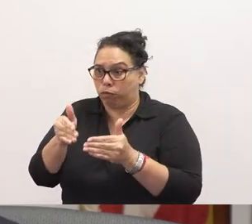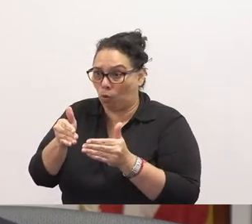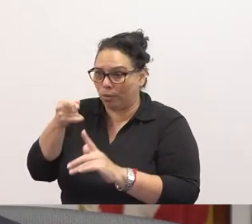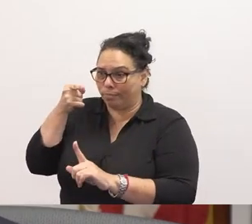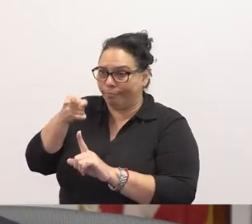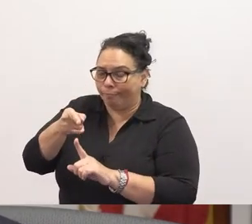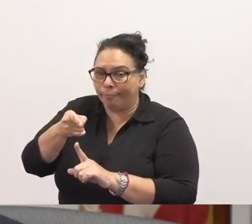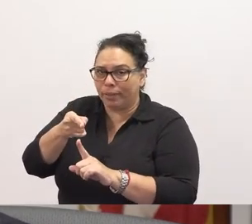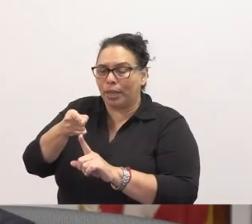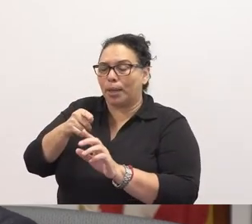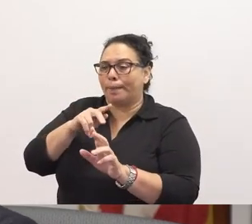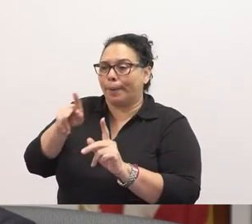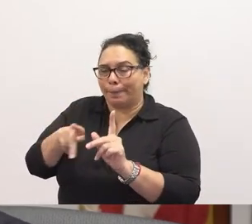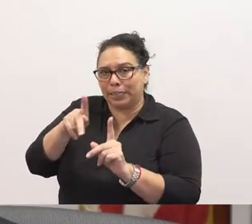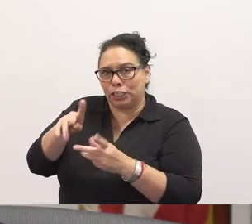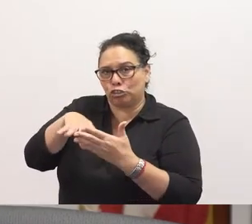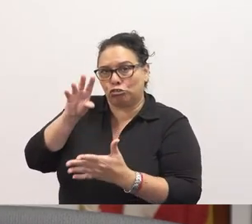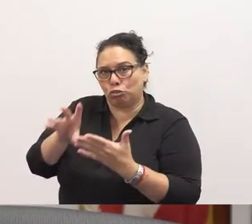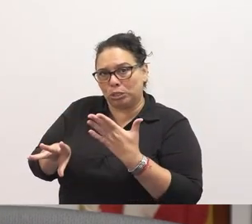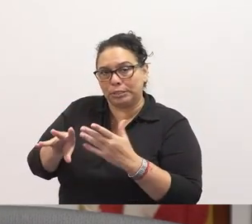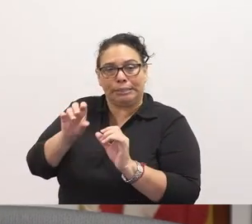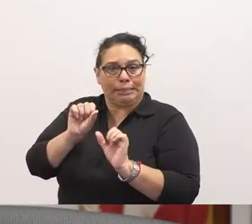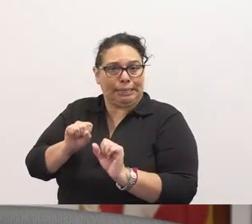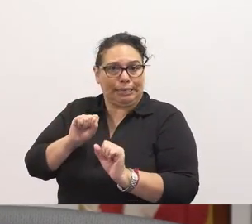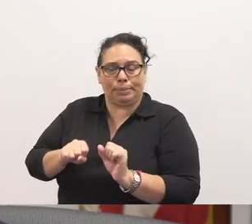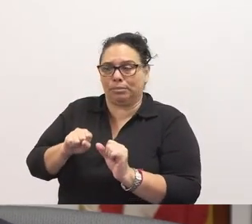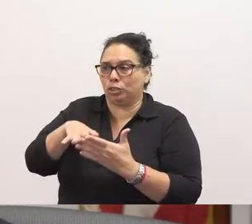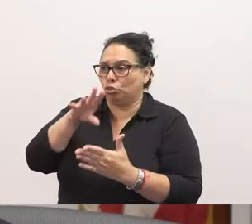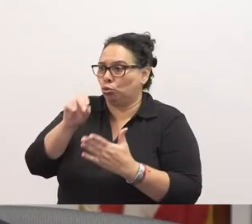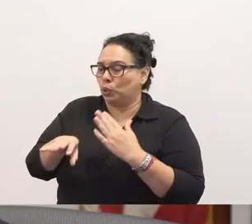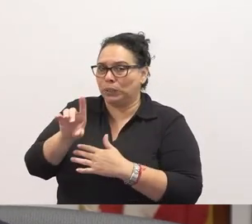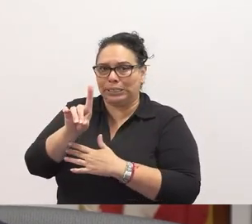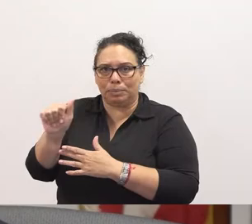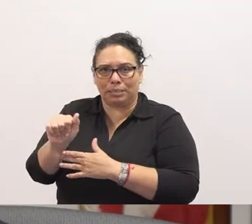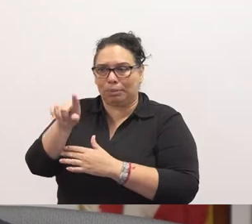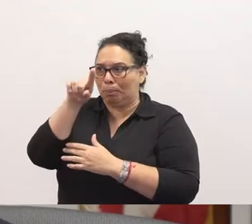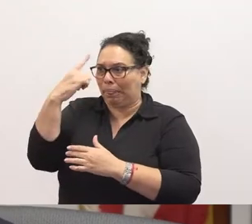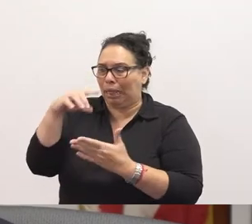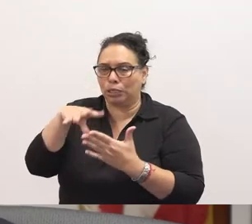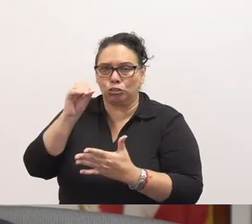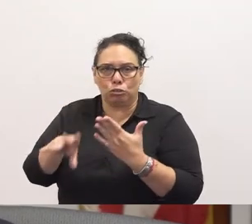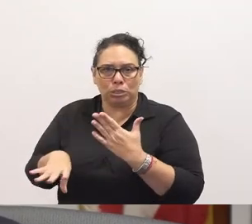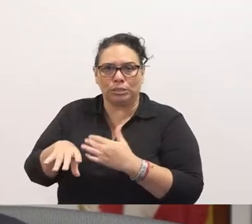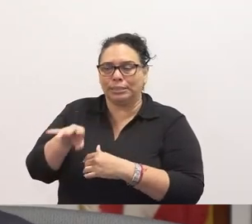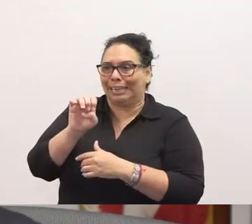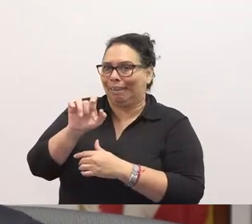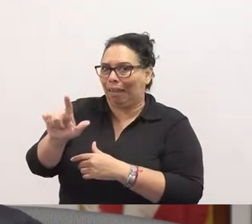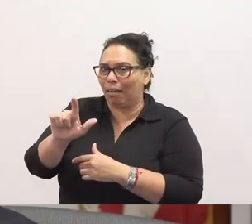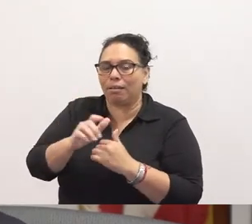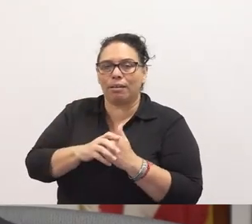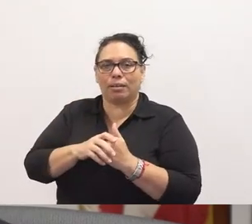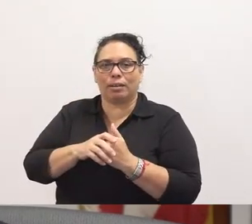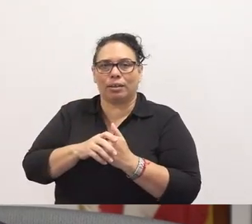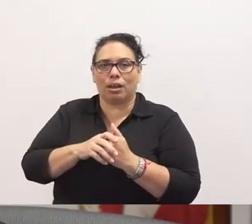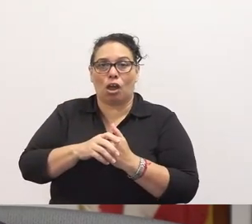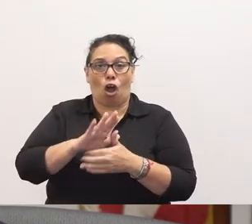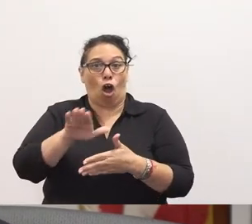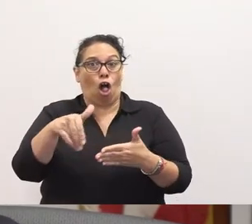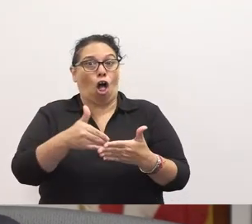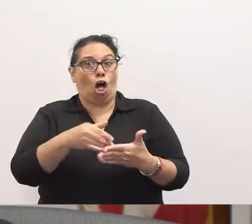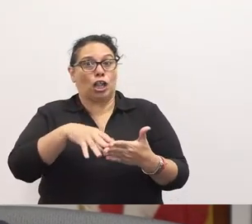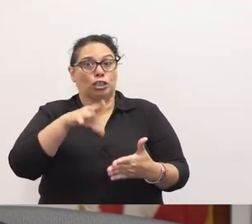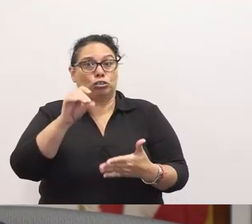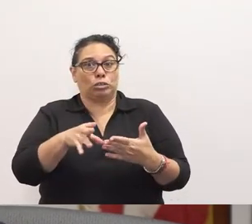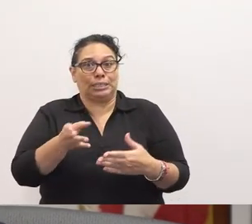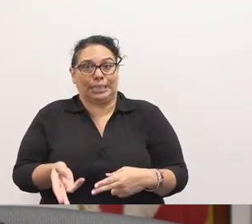case, our students with disabilities, but it could be our English learners, right? It could be our Black students. Because if all students